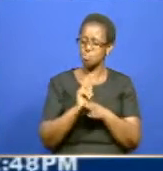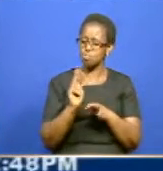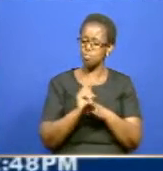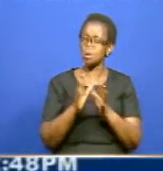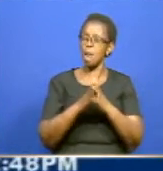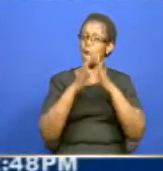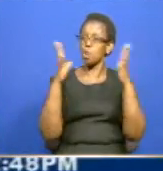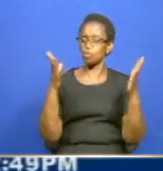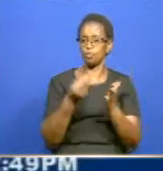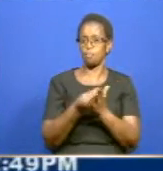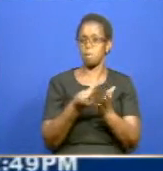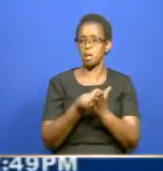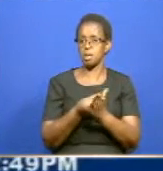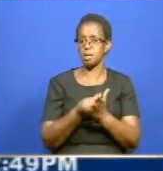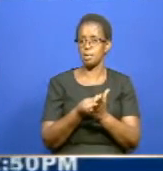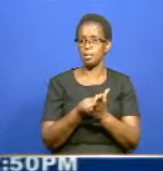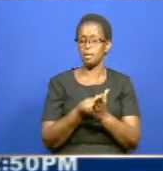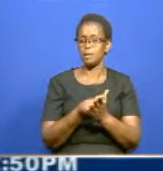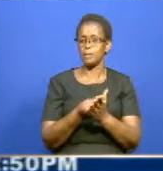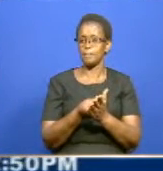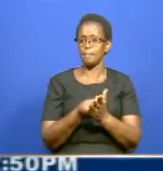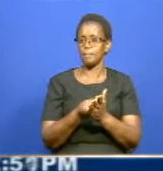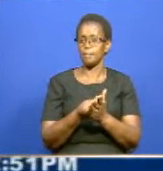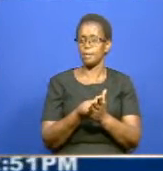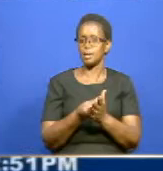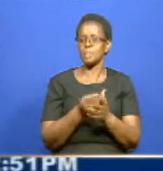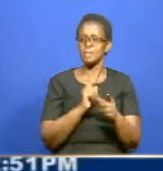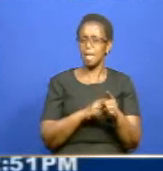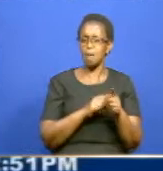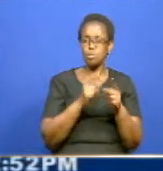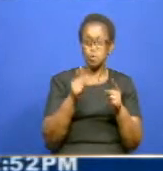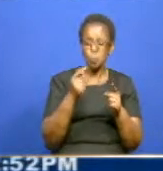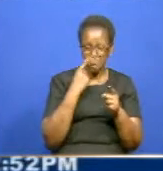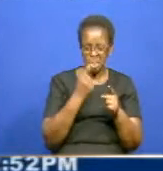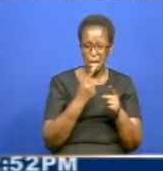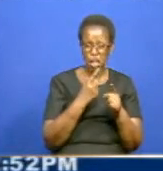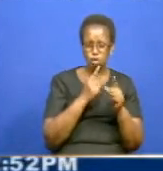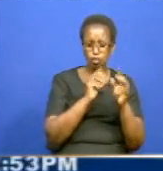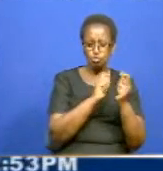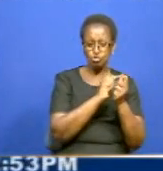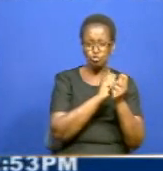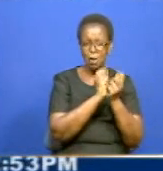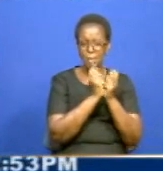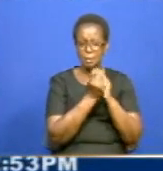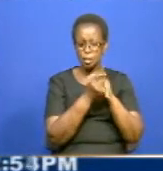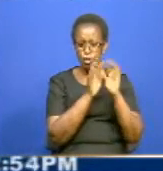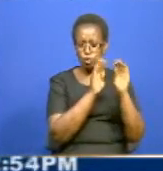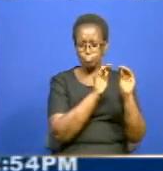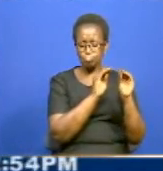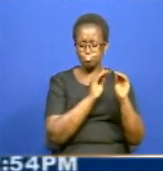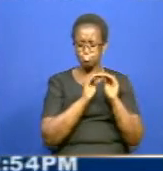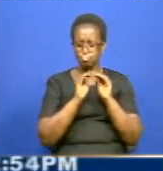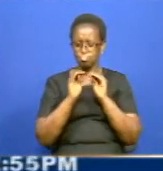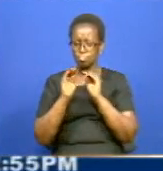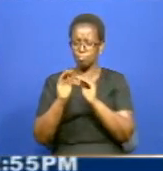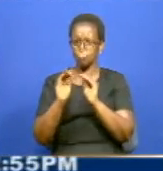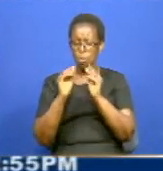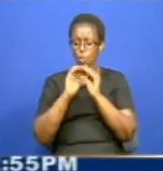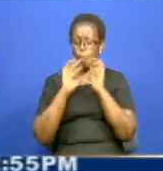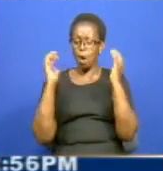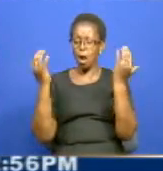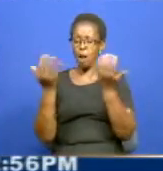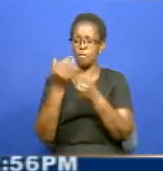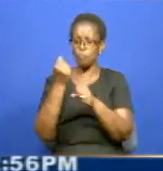Speaker. And when you look at transition into the world of work, one is left to wonder what